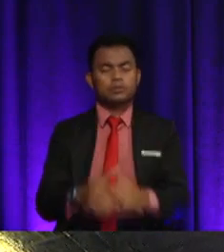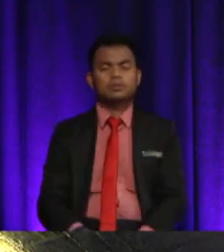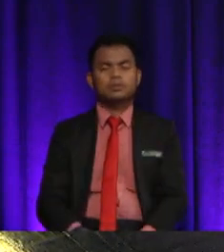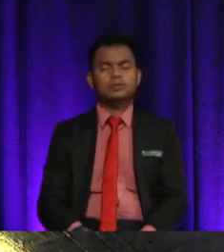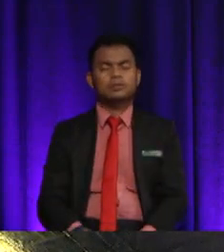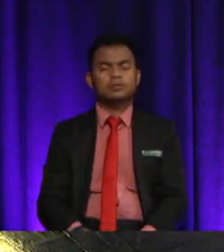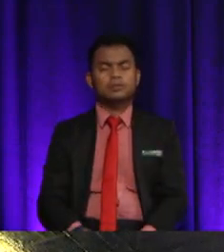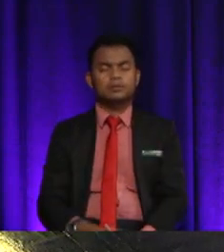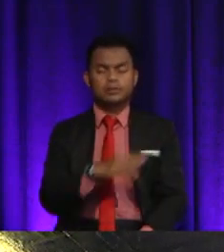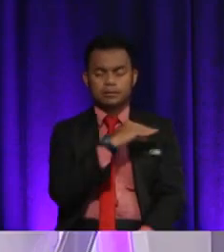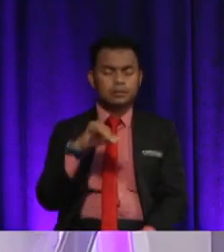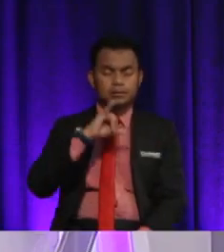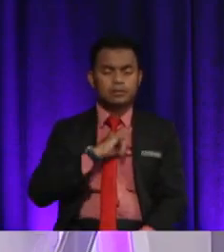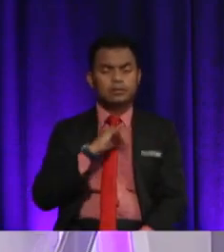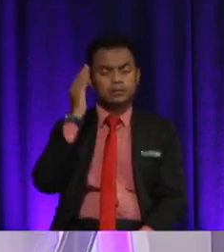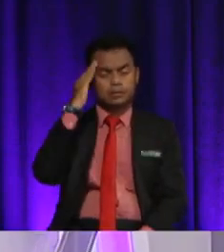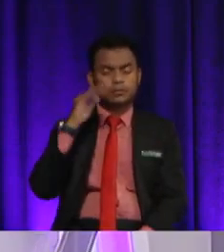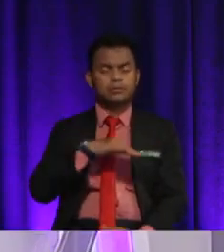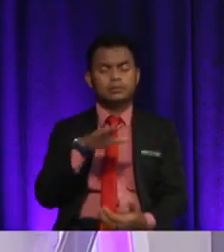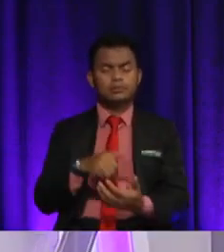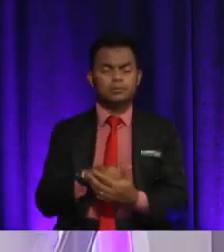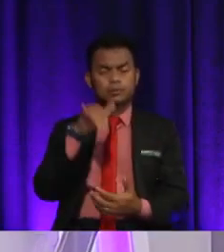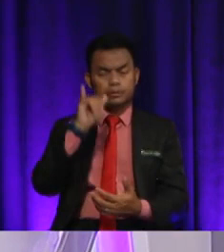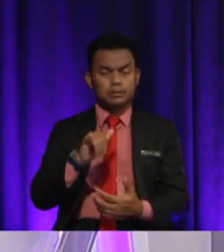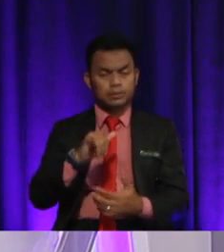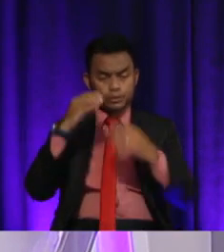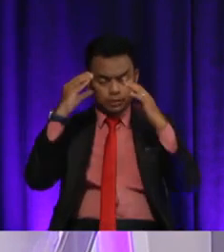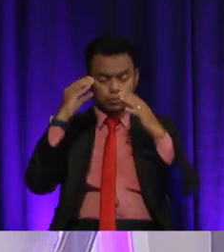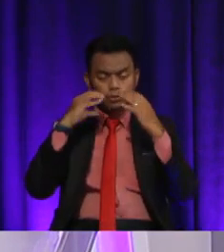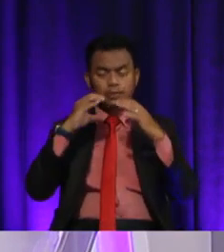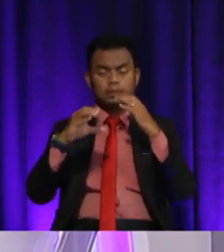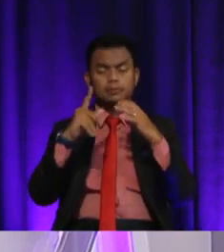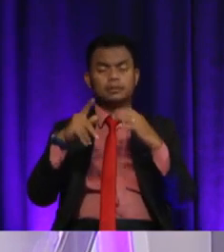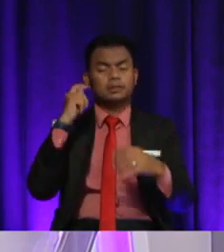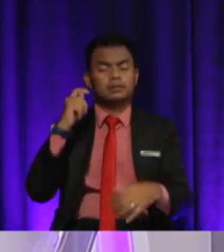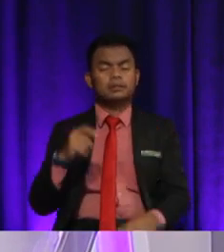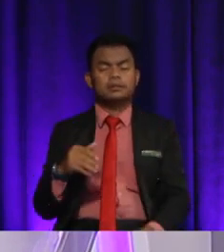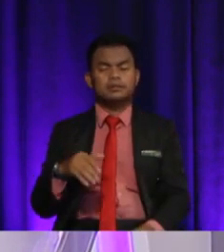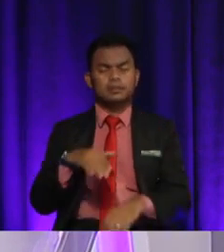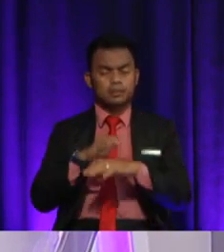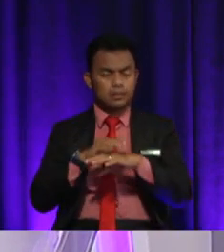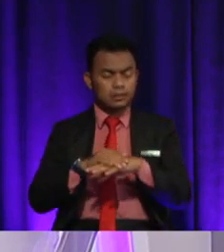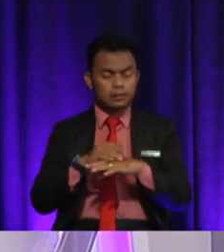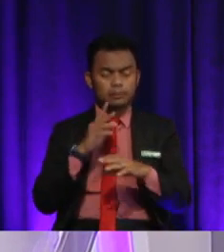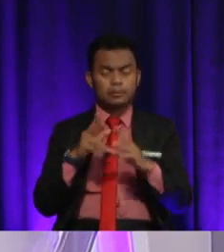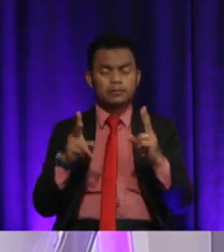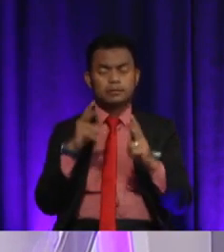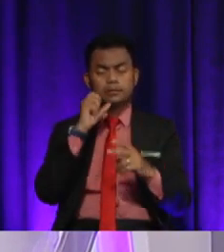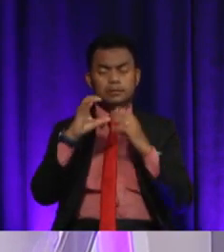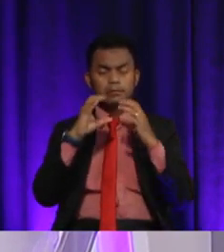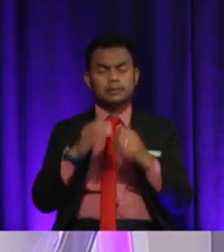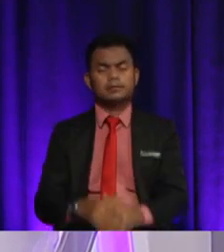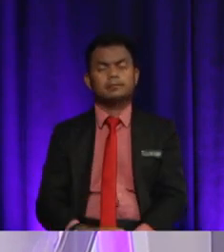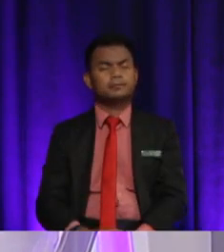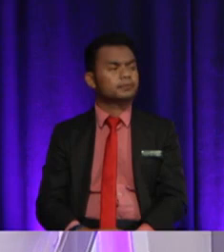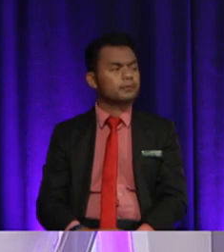on answering. And I'm sure these tips that teacher Liana has just shared has been very, very useful for those of you watching at home as well. Before